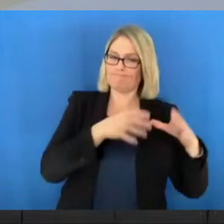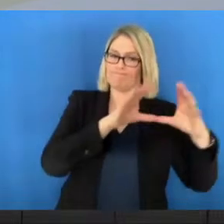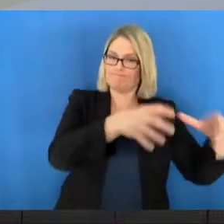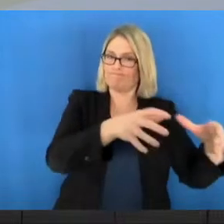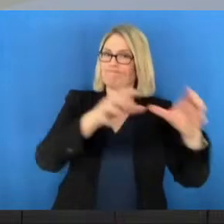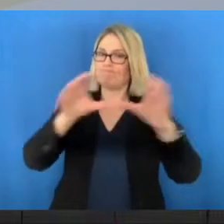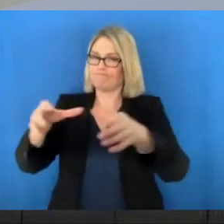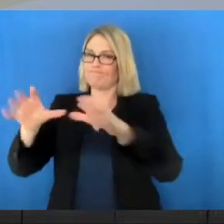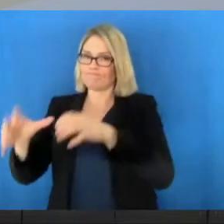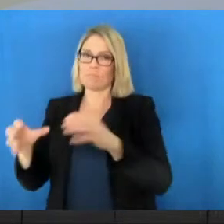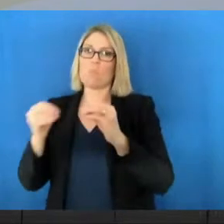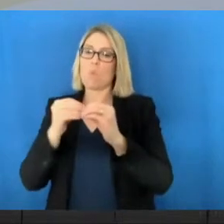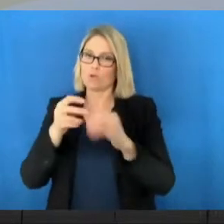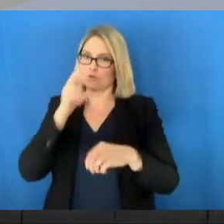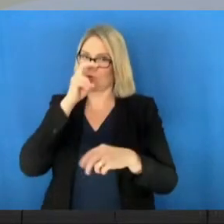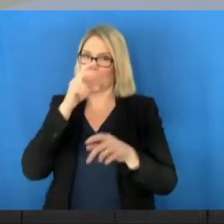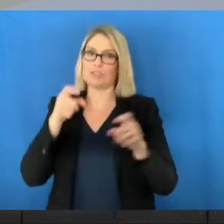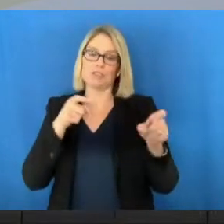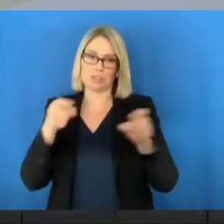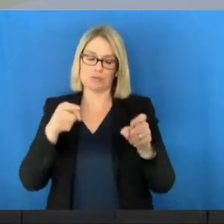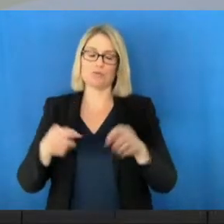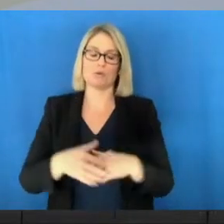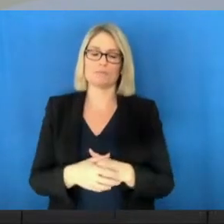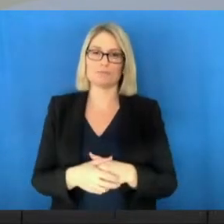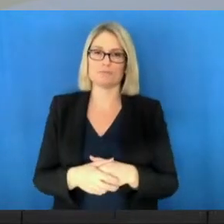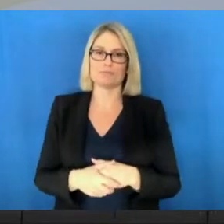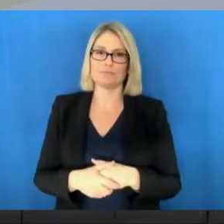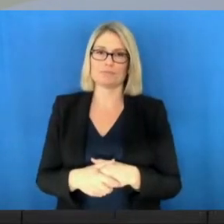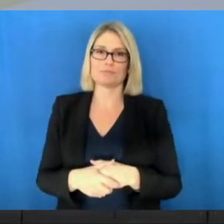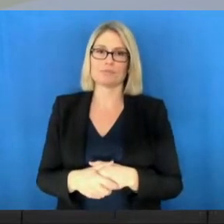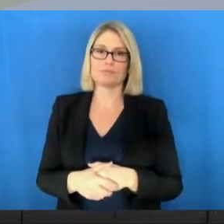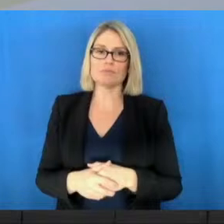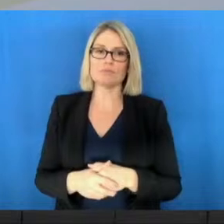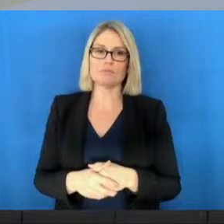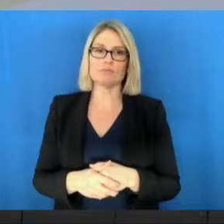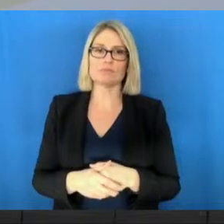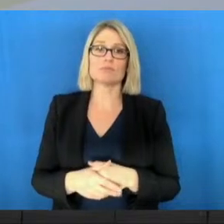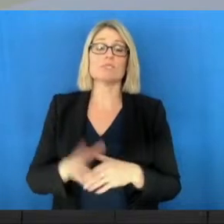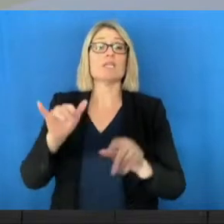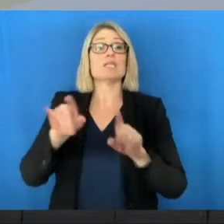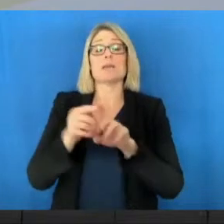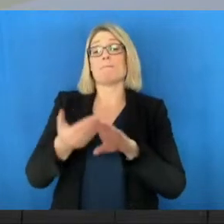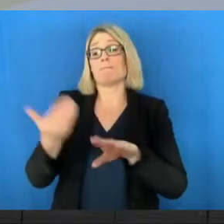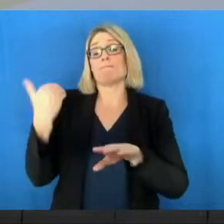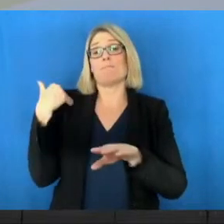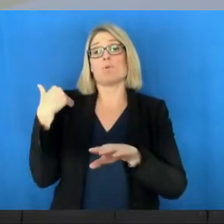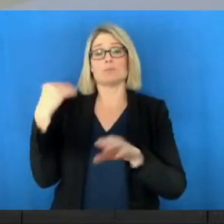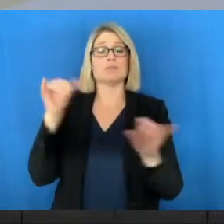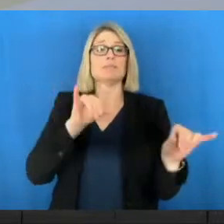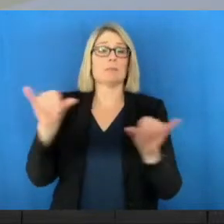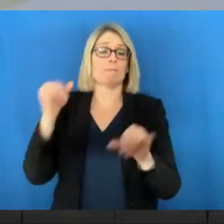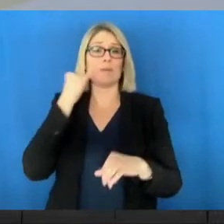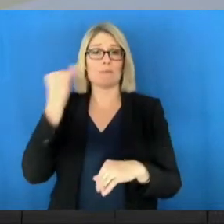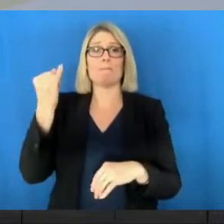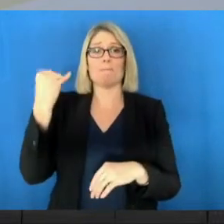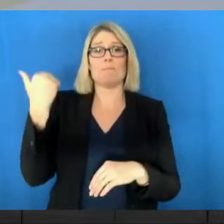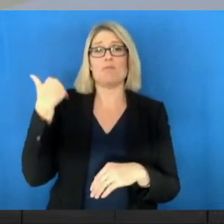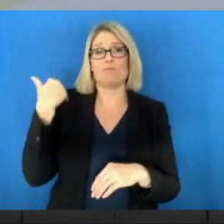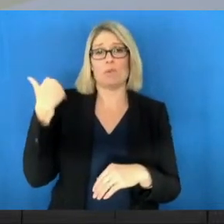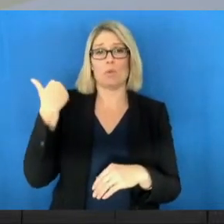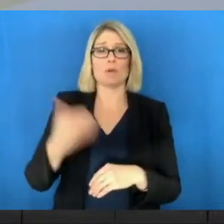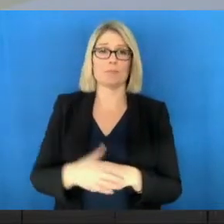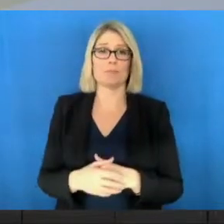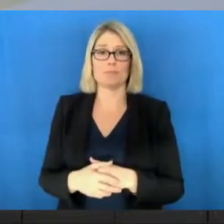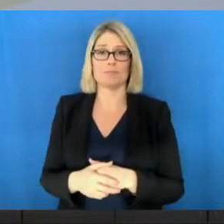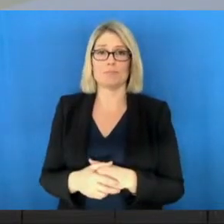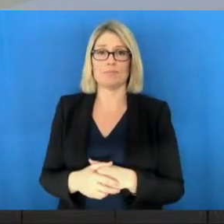that's and I think they're certainly aware of what we were trying to do previously, and we're just going to have